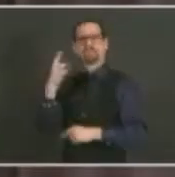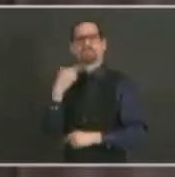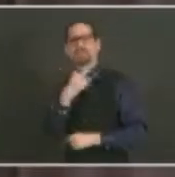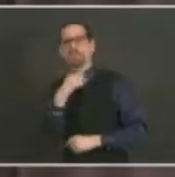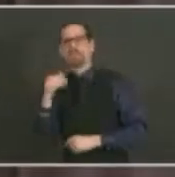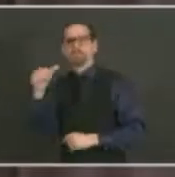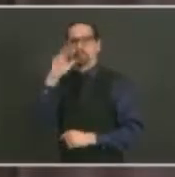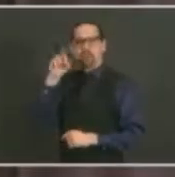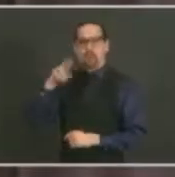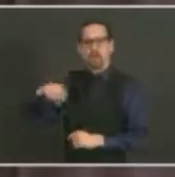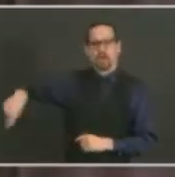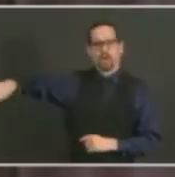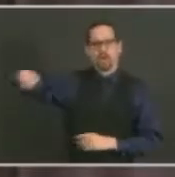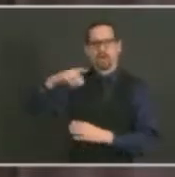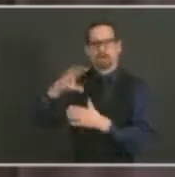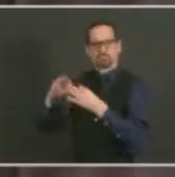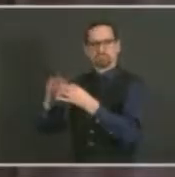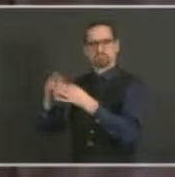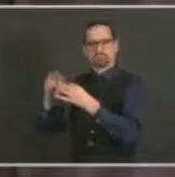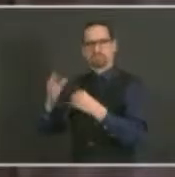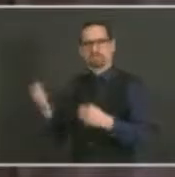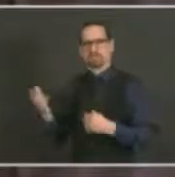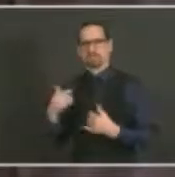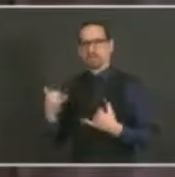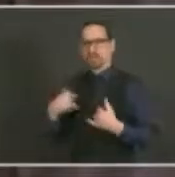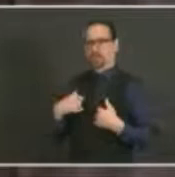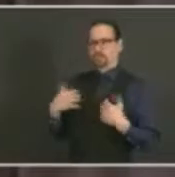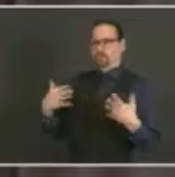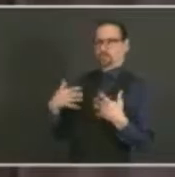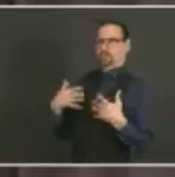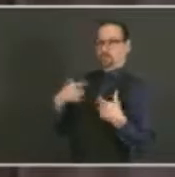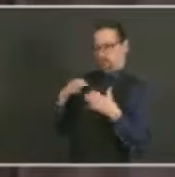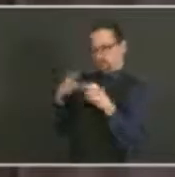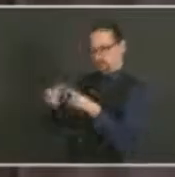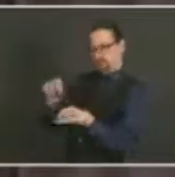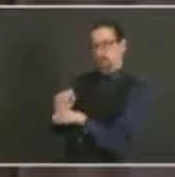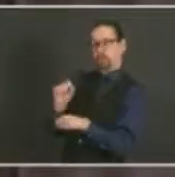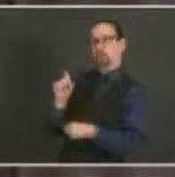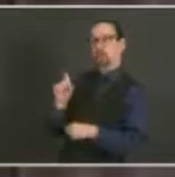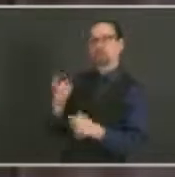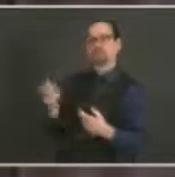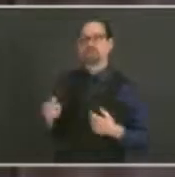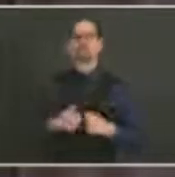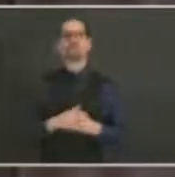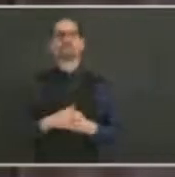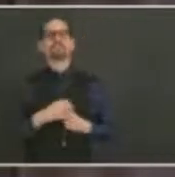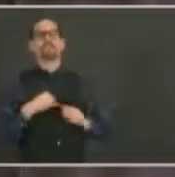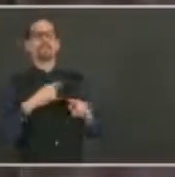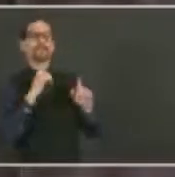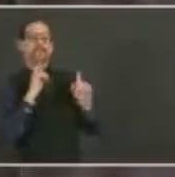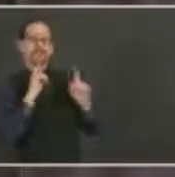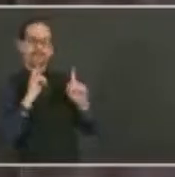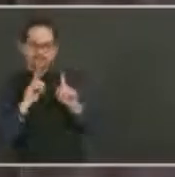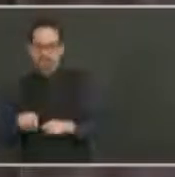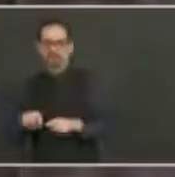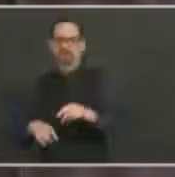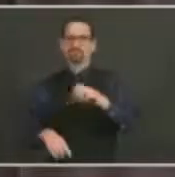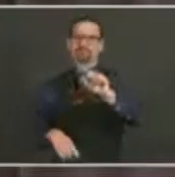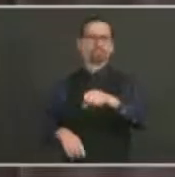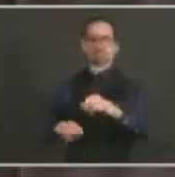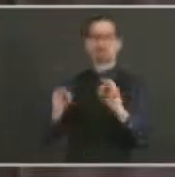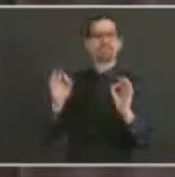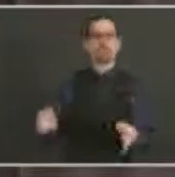that are saying, now I'm scared to go back to work. Yeah, these are very tough decisions. And from a public